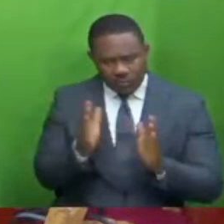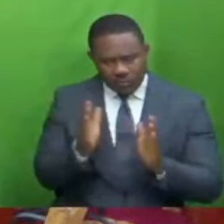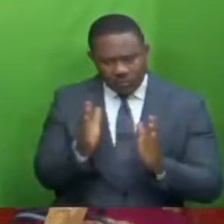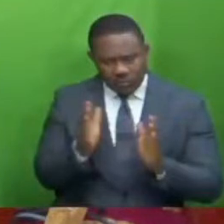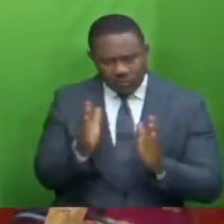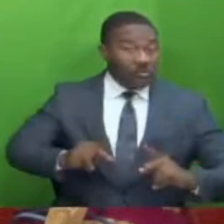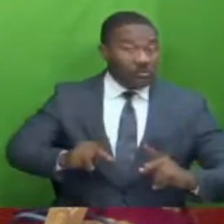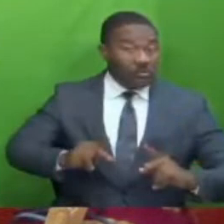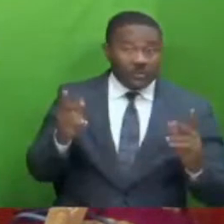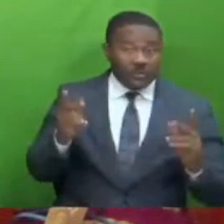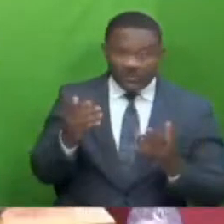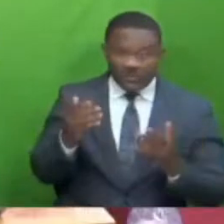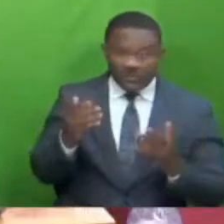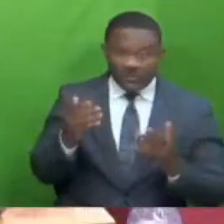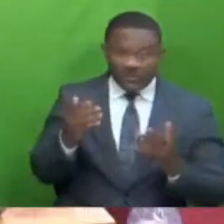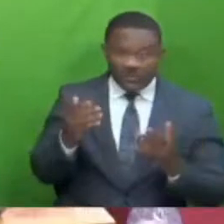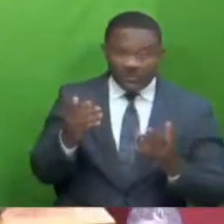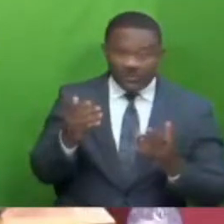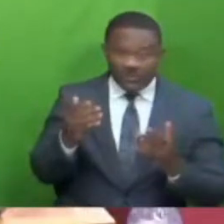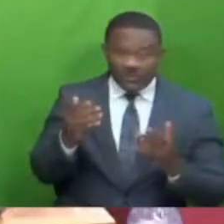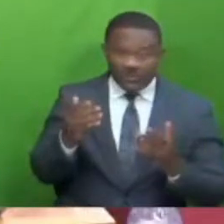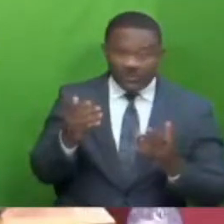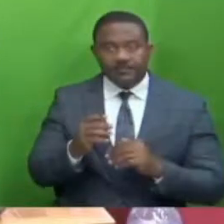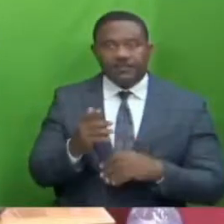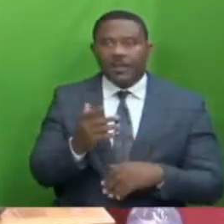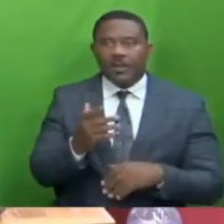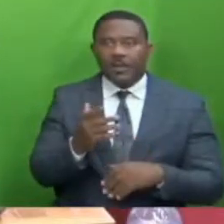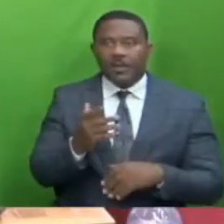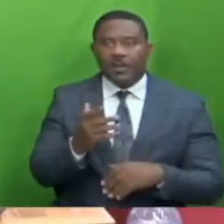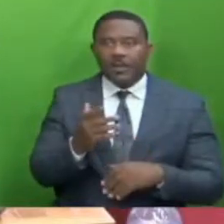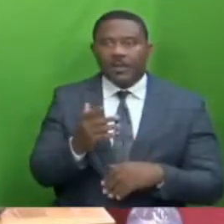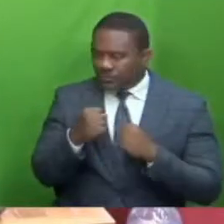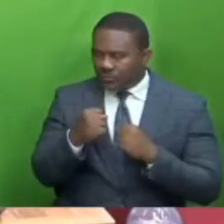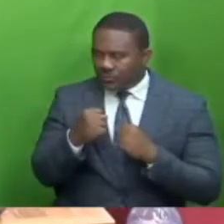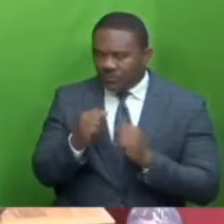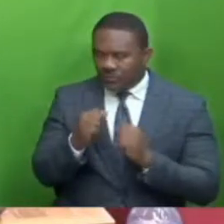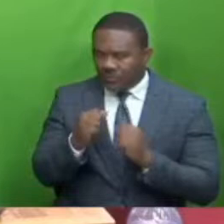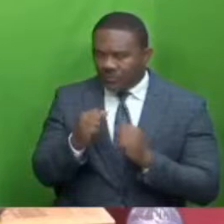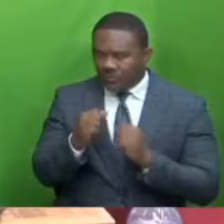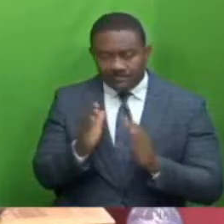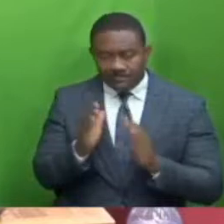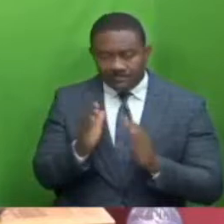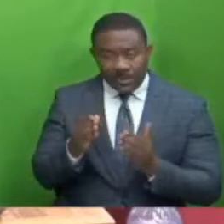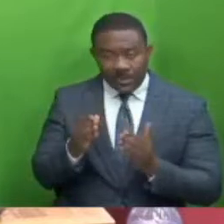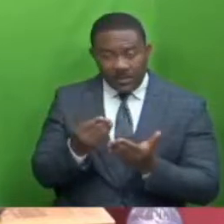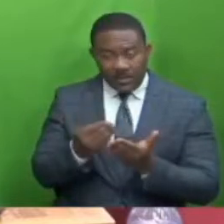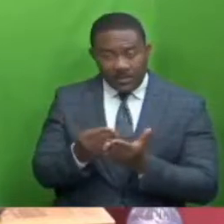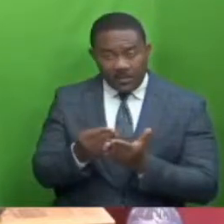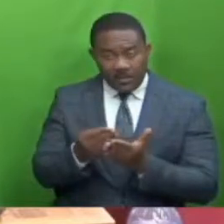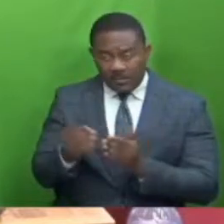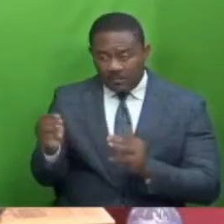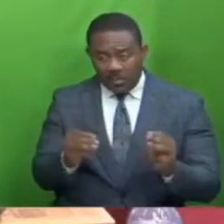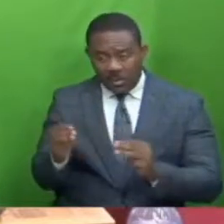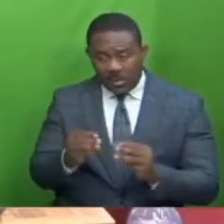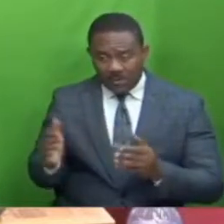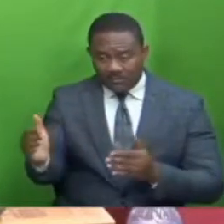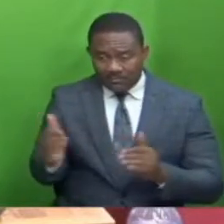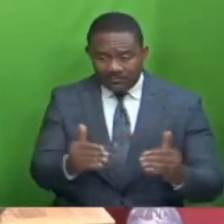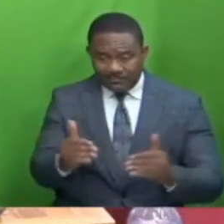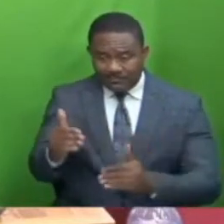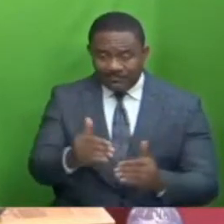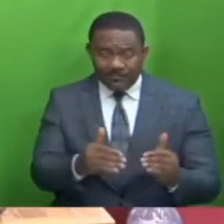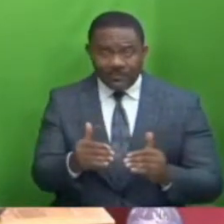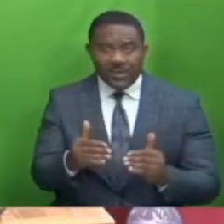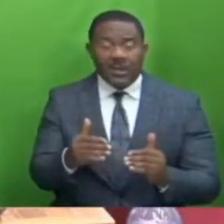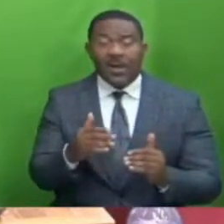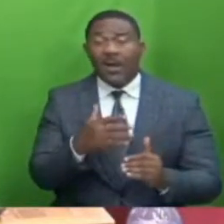management, financial sector, as well as strong measures to enhance revenue mobilization and address